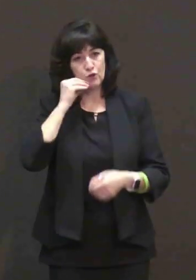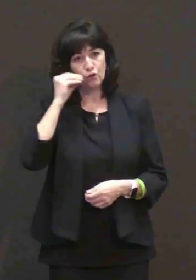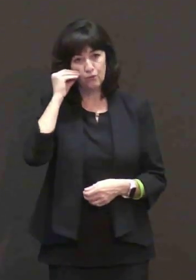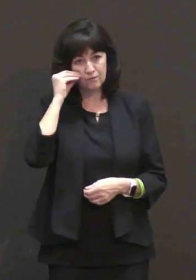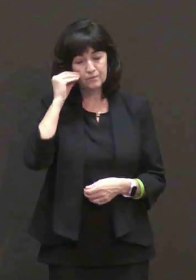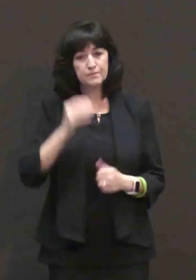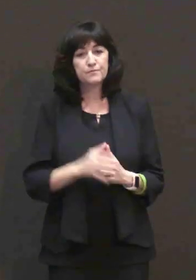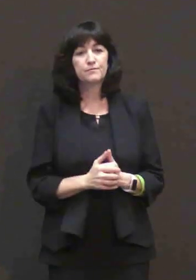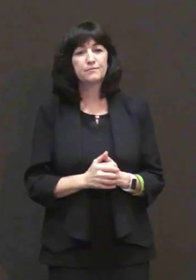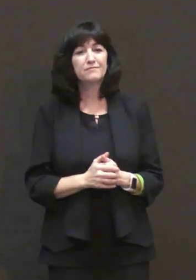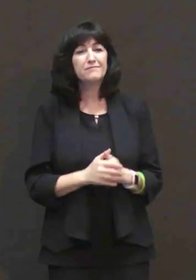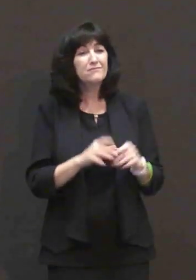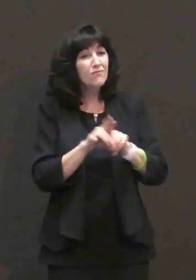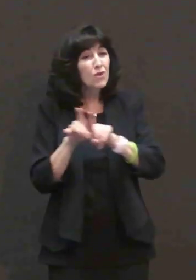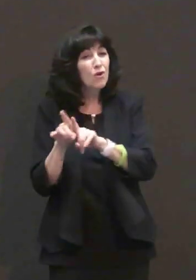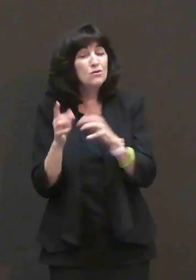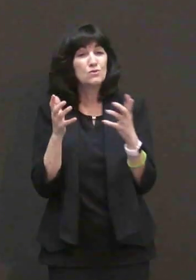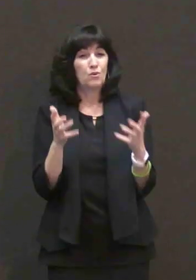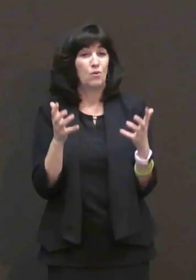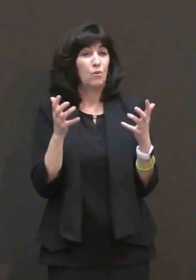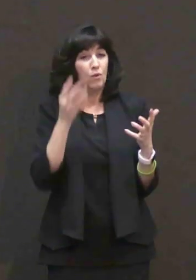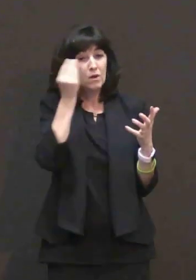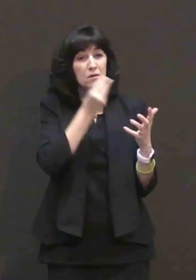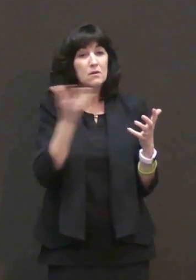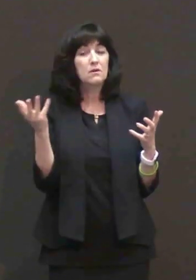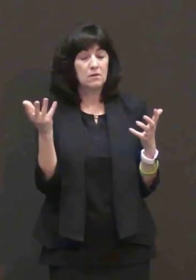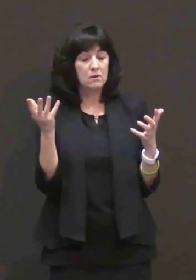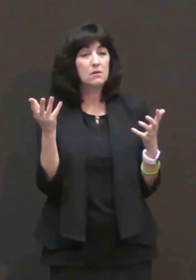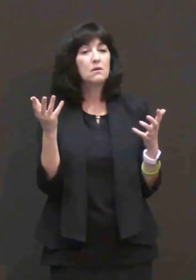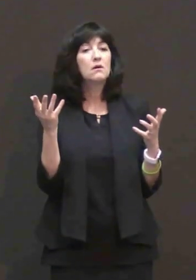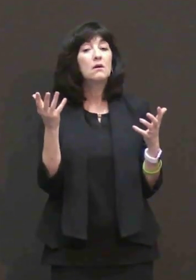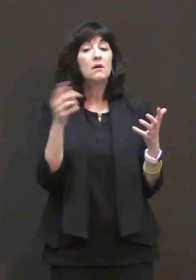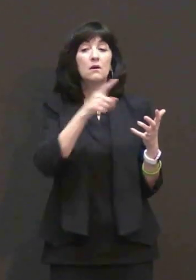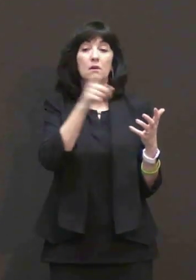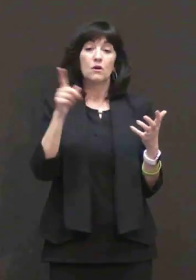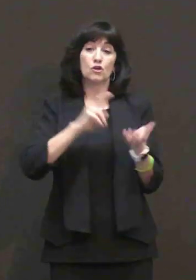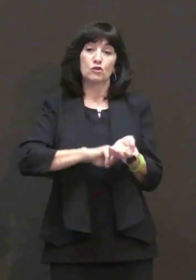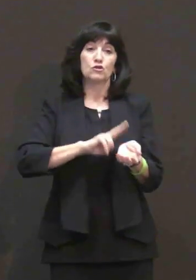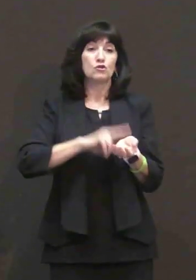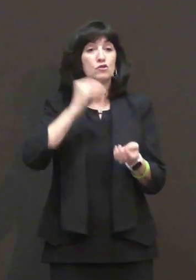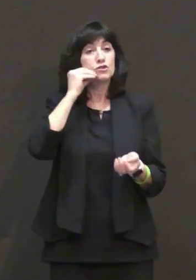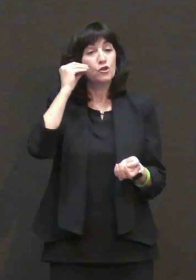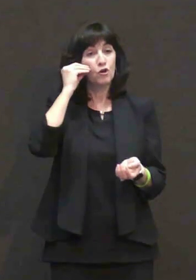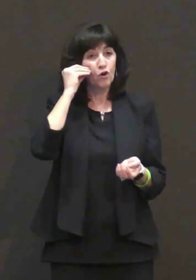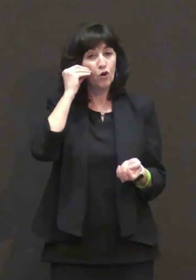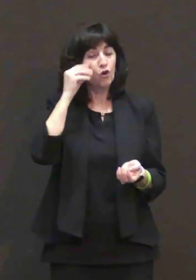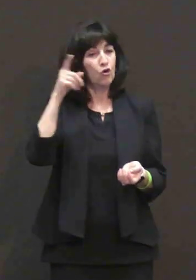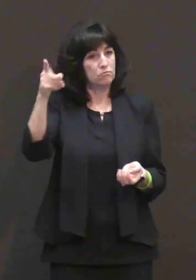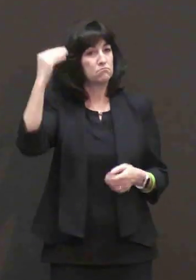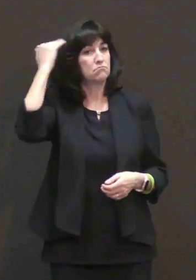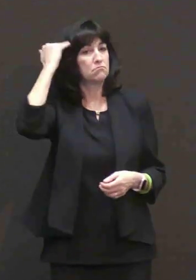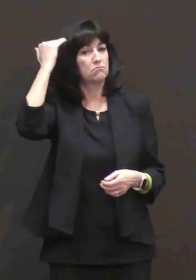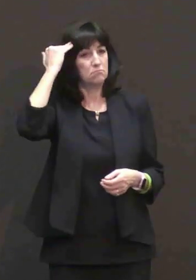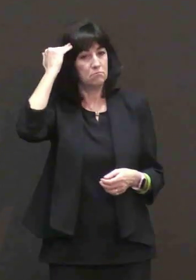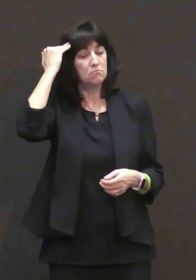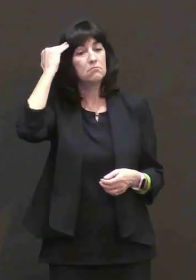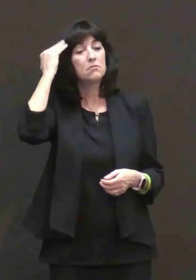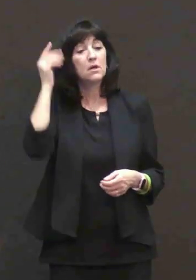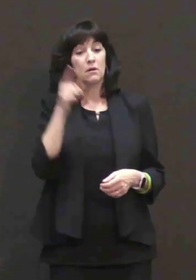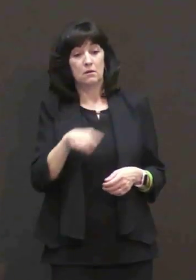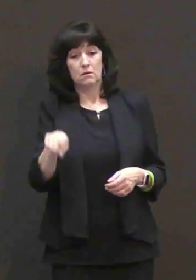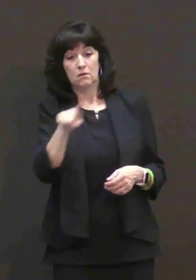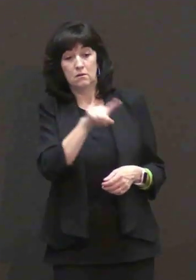Additionally, we want to make sure that all long-term care facilities are fully aware of the expectation that if they have folks